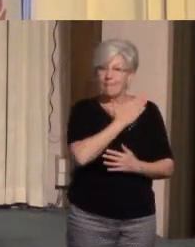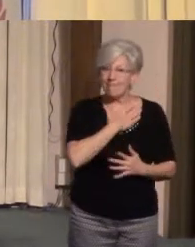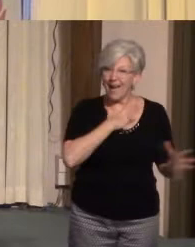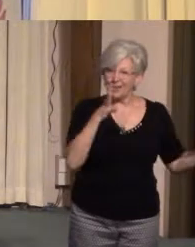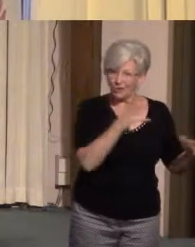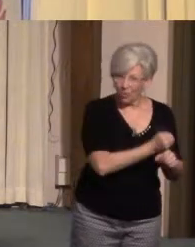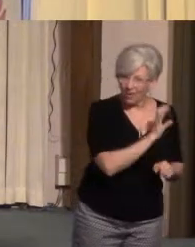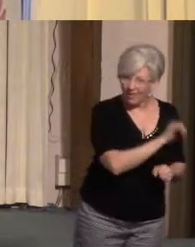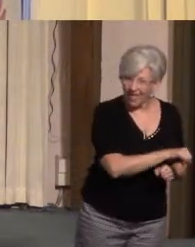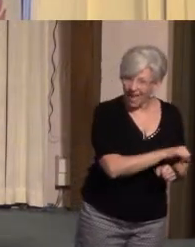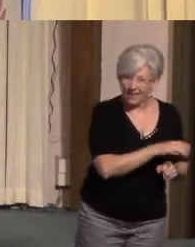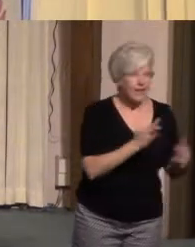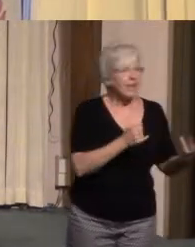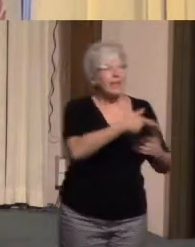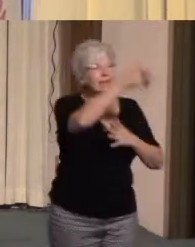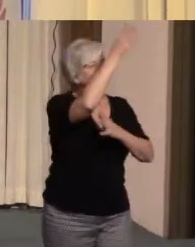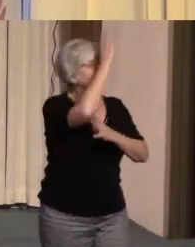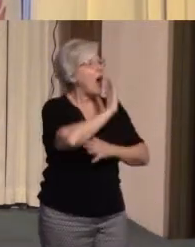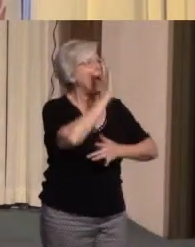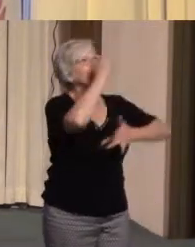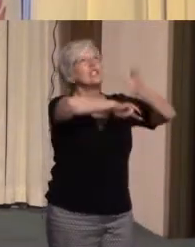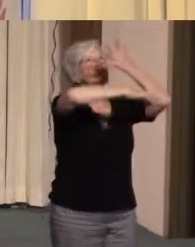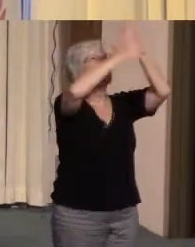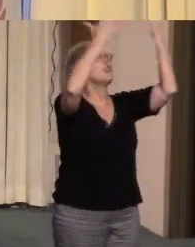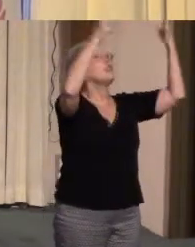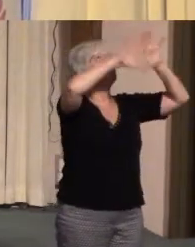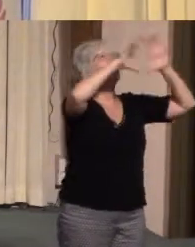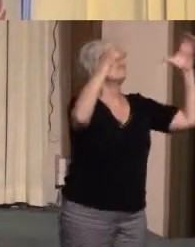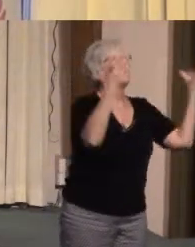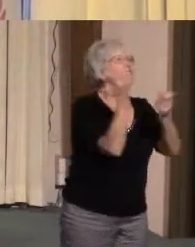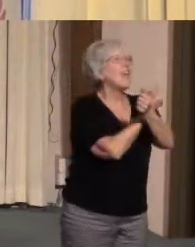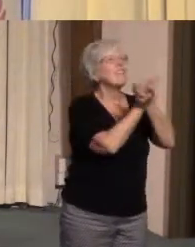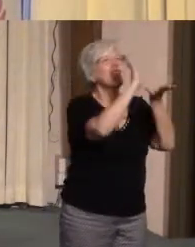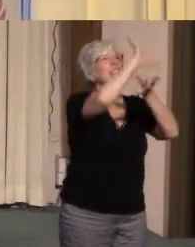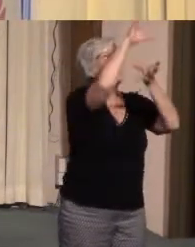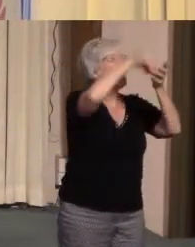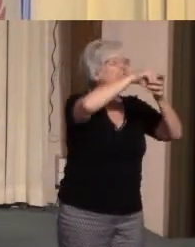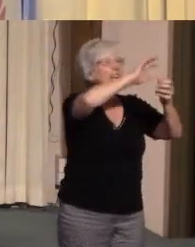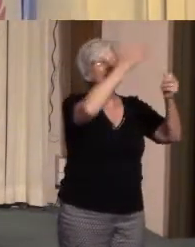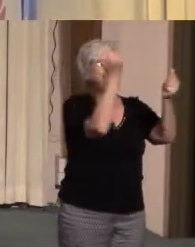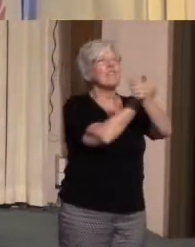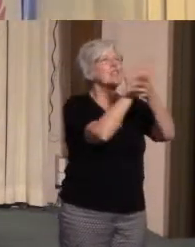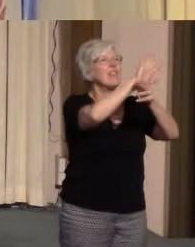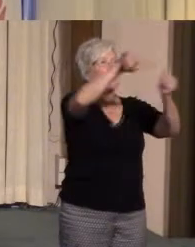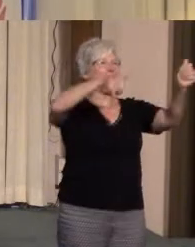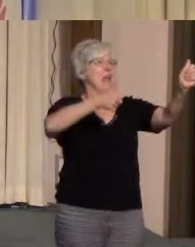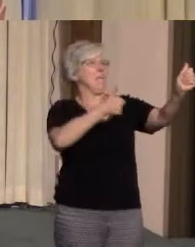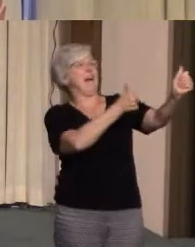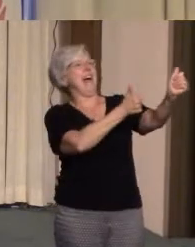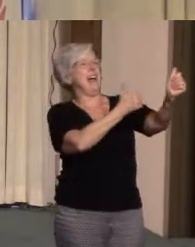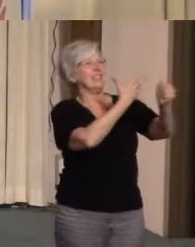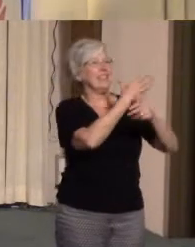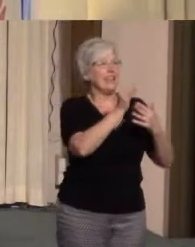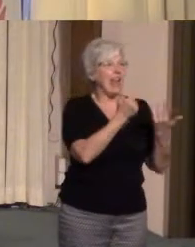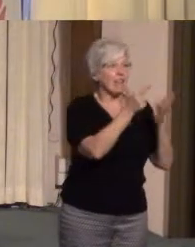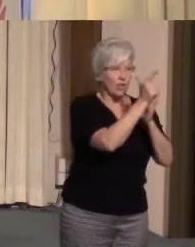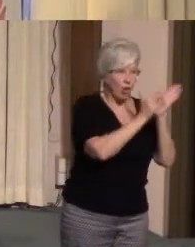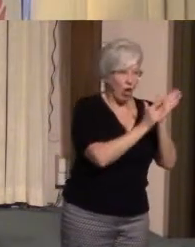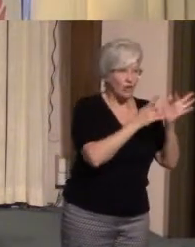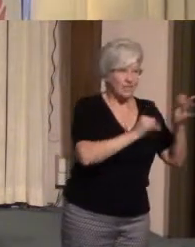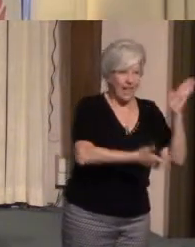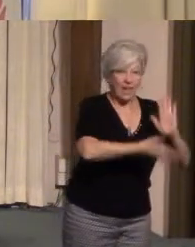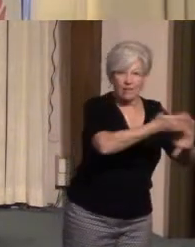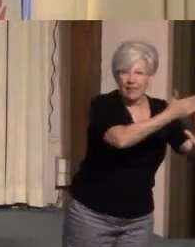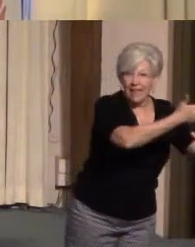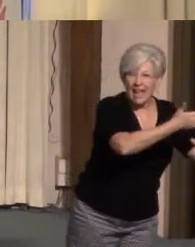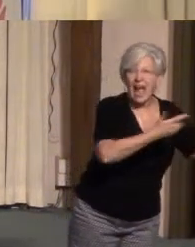my short version of that is simply this, that God is the universe, everything in it, all that lies behind it, and the laws by which it operates. Now, I'm